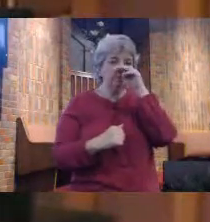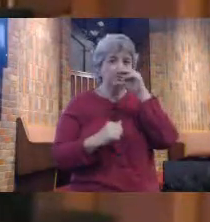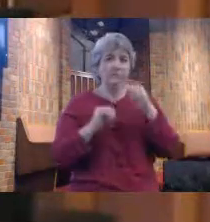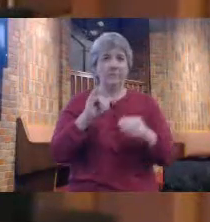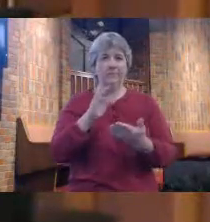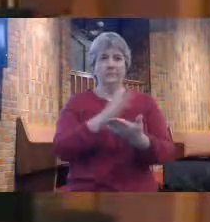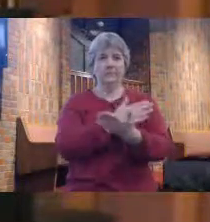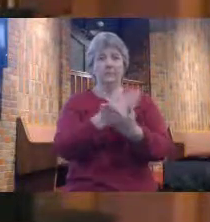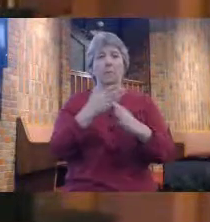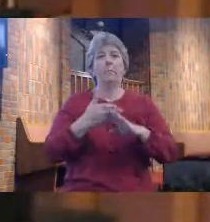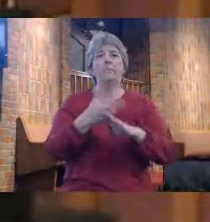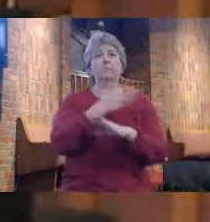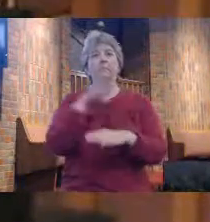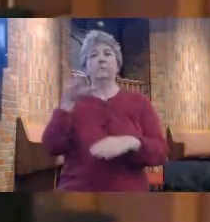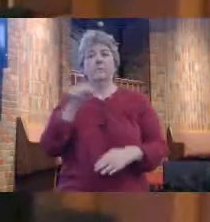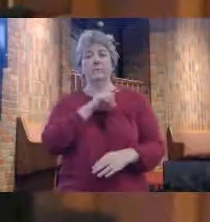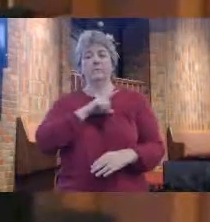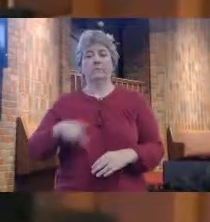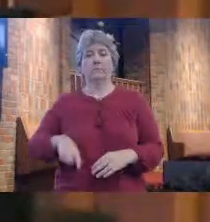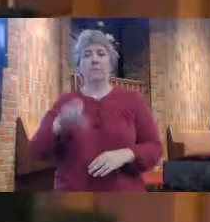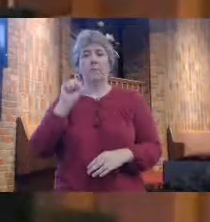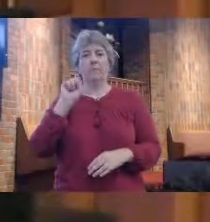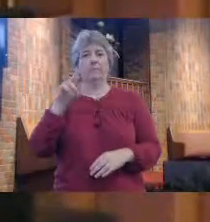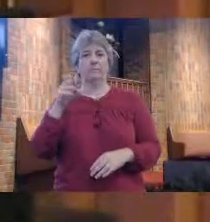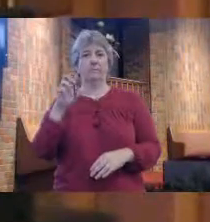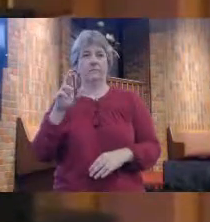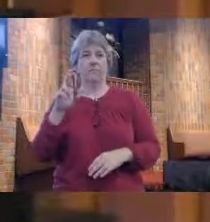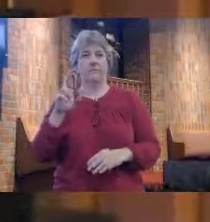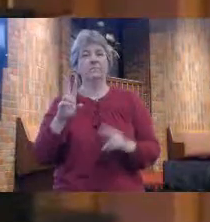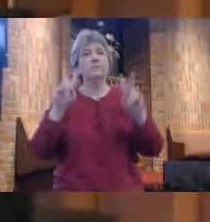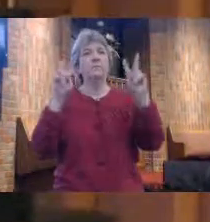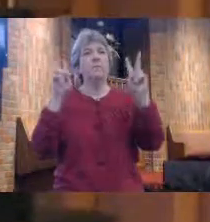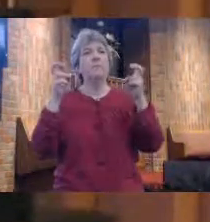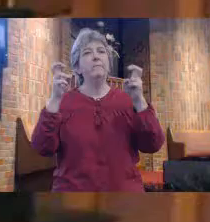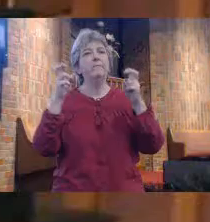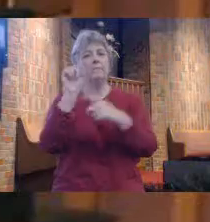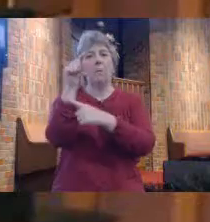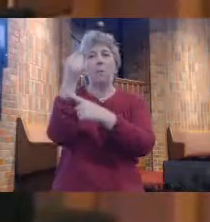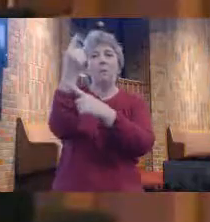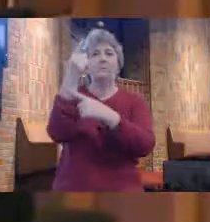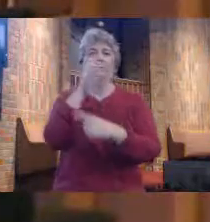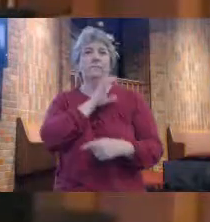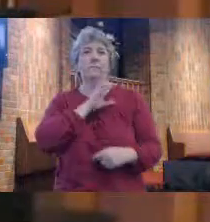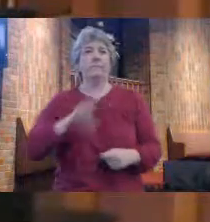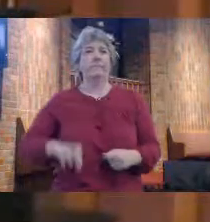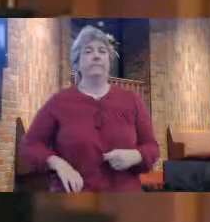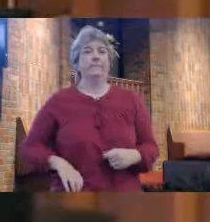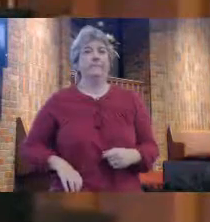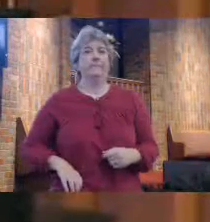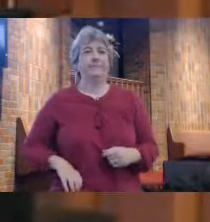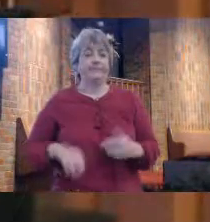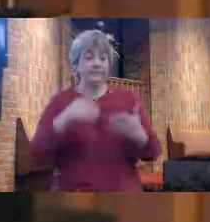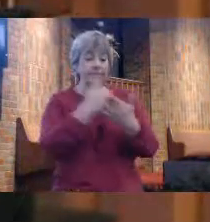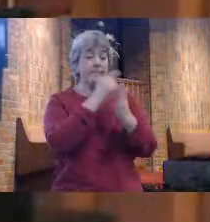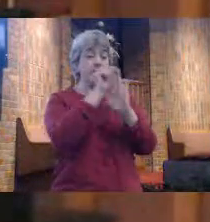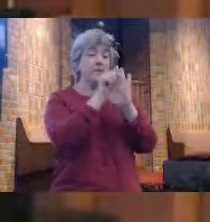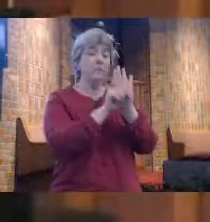Lord's Supper. In Christ alone, we have numerous verses in the New Testament that